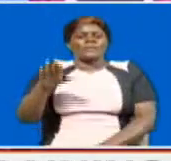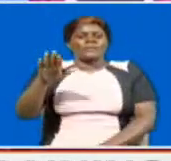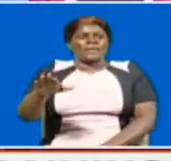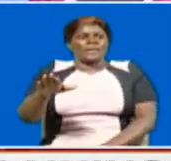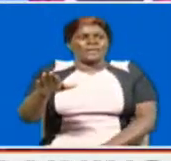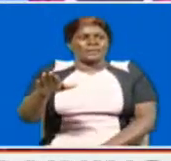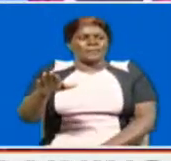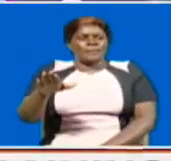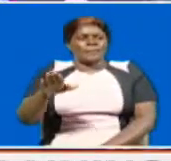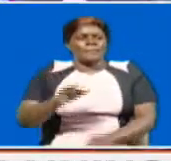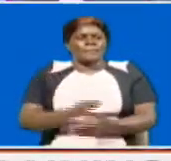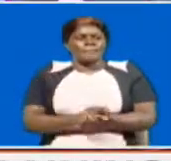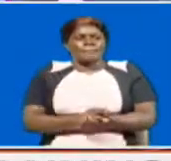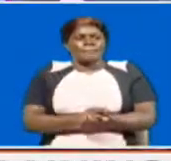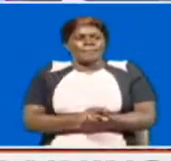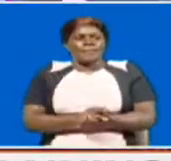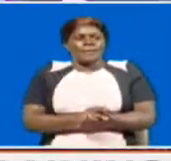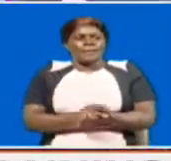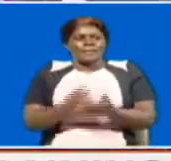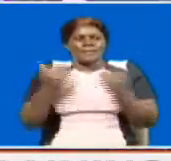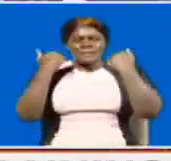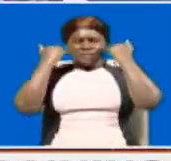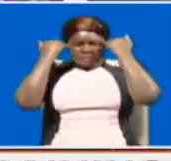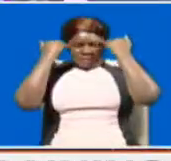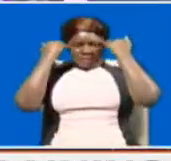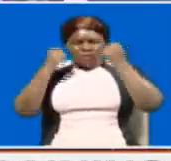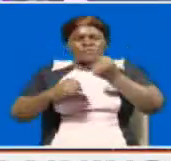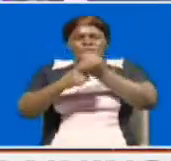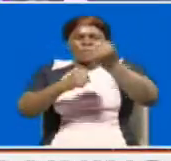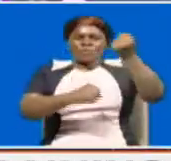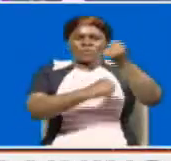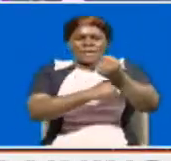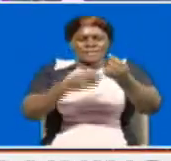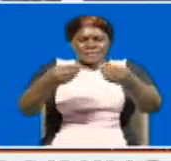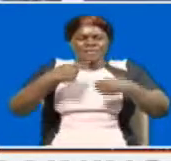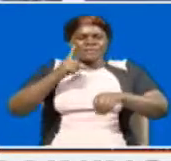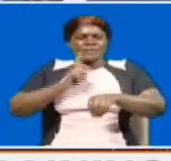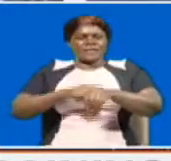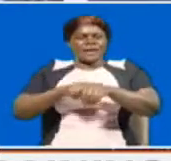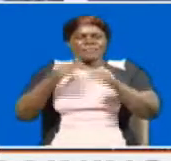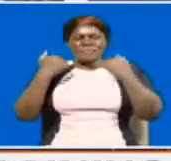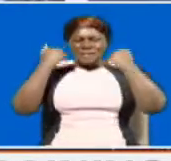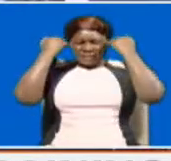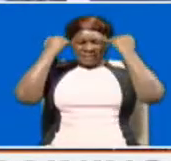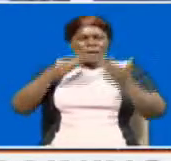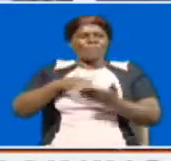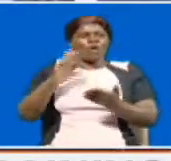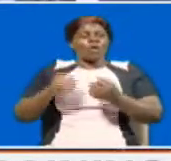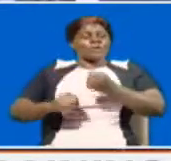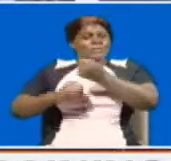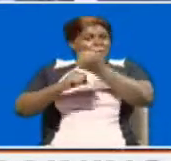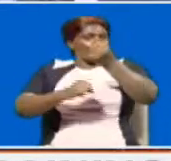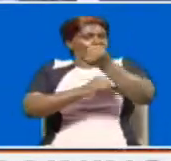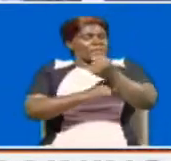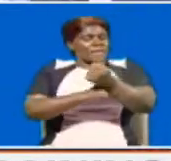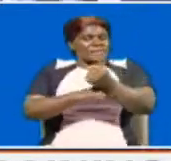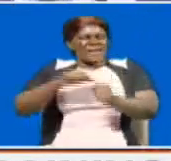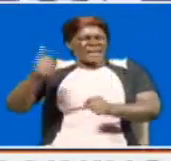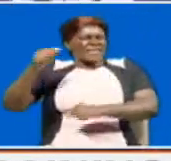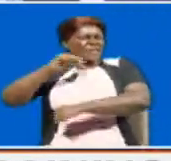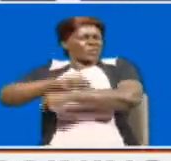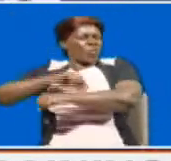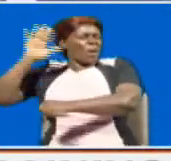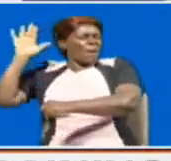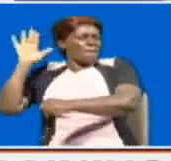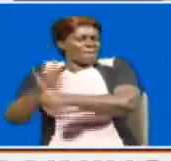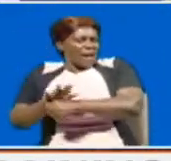We succumbed. Hiyo pressure ya mafans ndio ilitutoa time, unaona. Like huko mafans wa St. Anton walikuwa